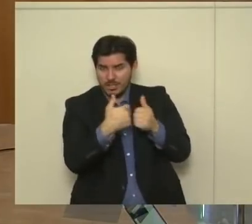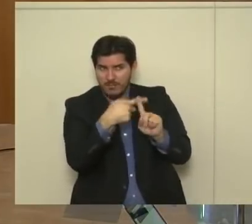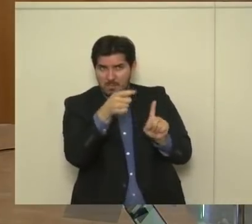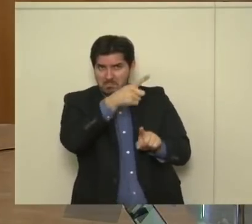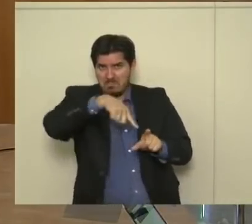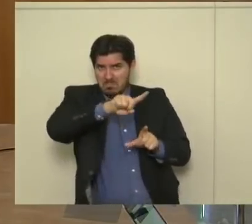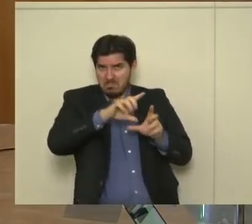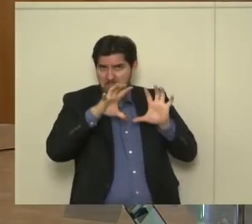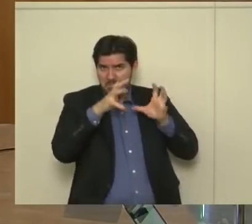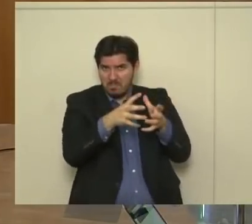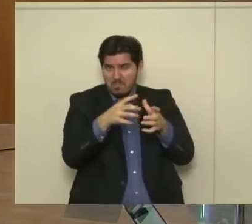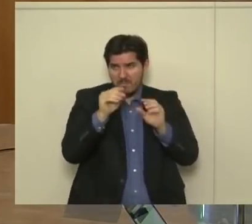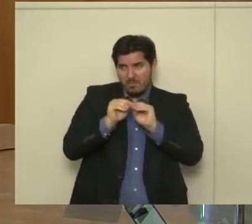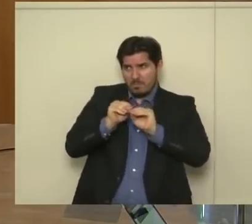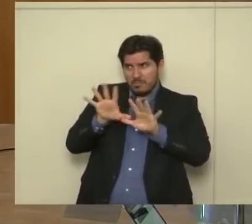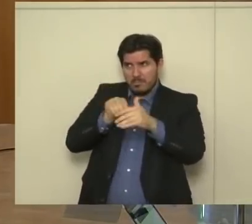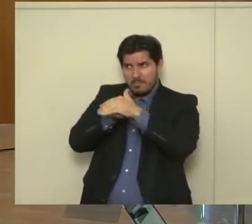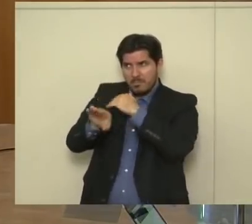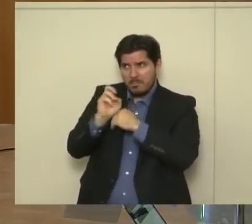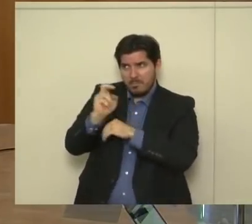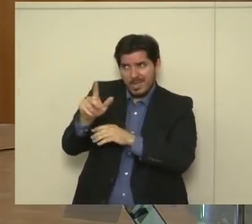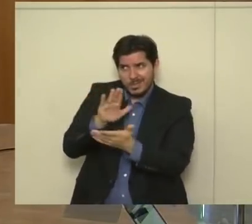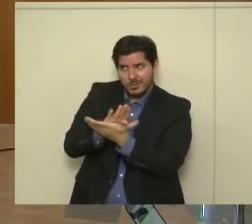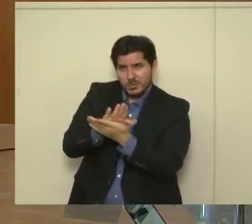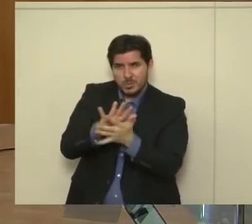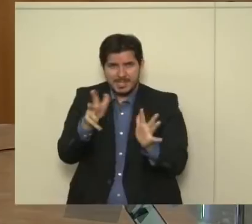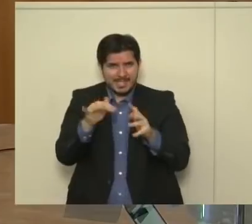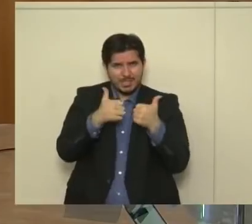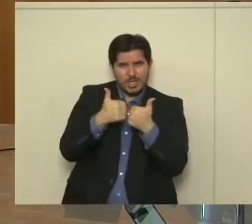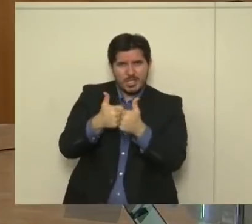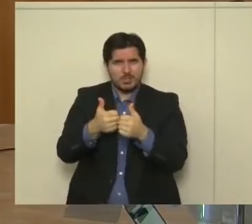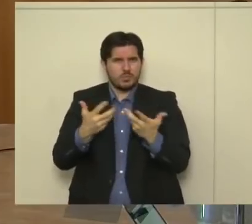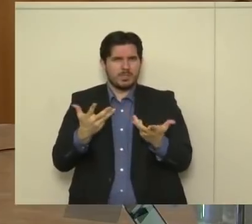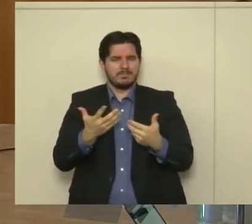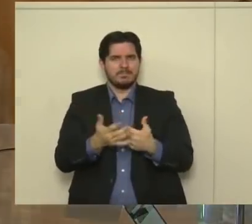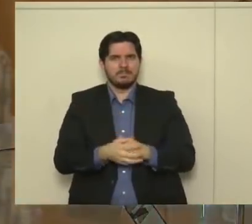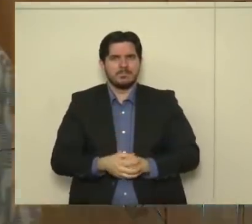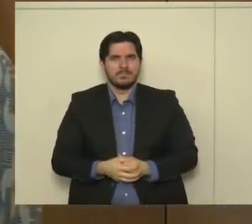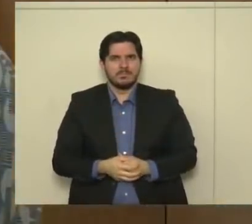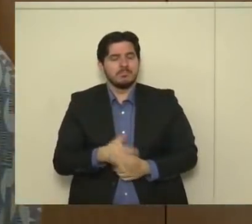of the COVID-19 vaccination when it's available? Thank you. All